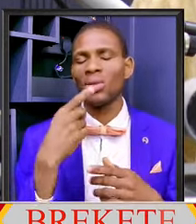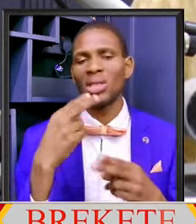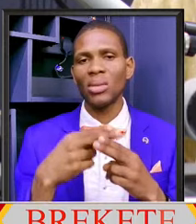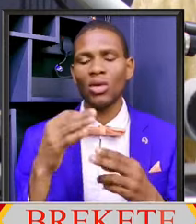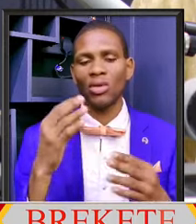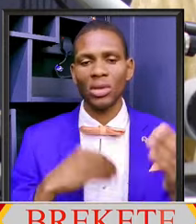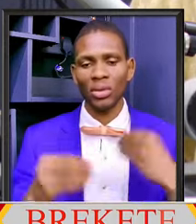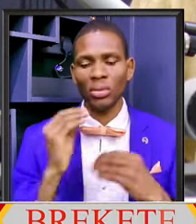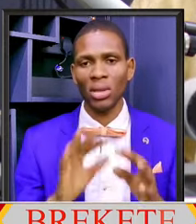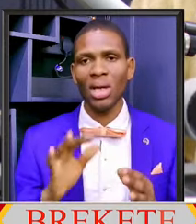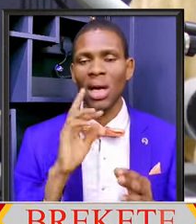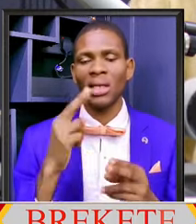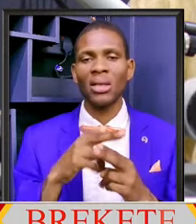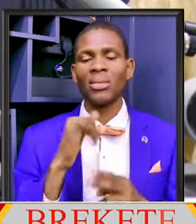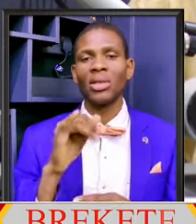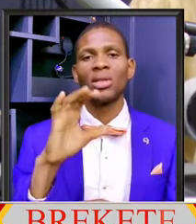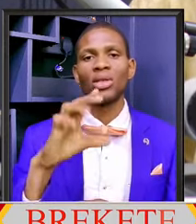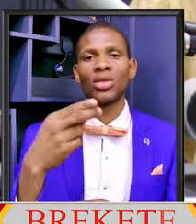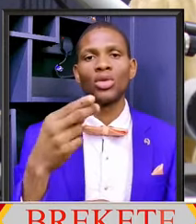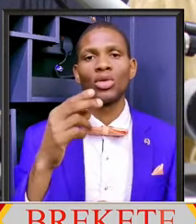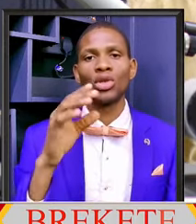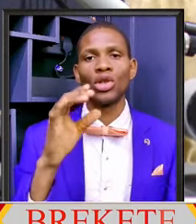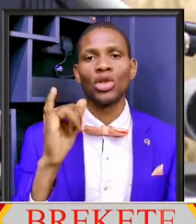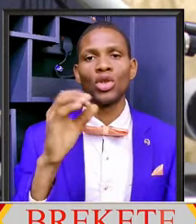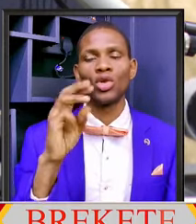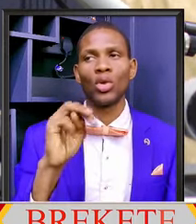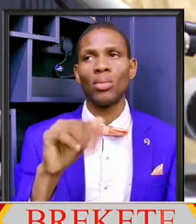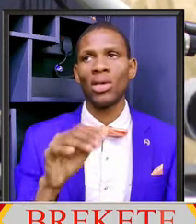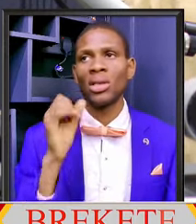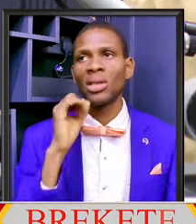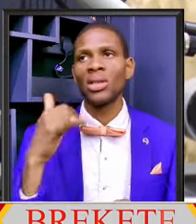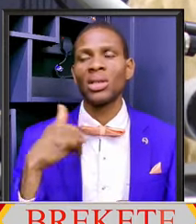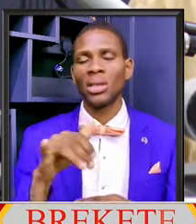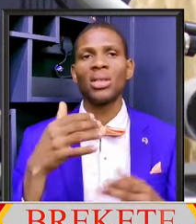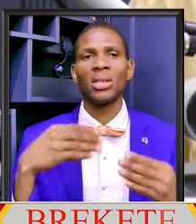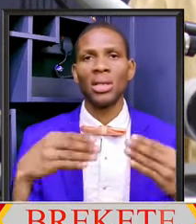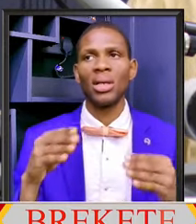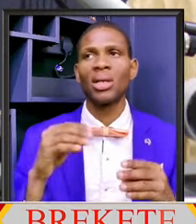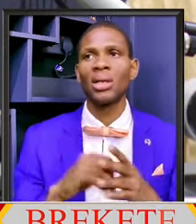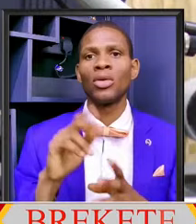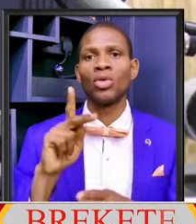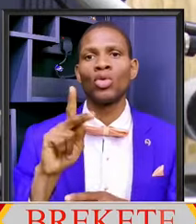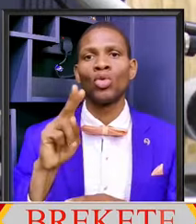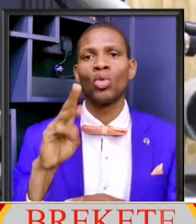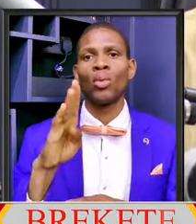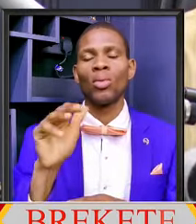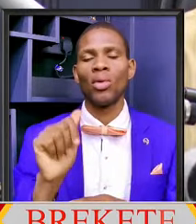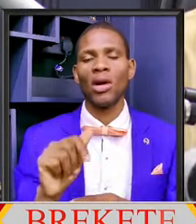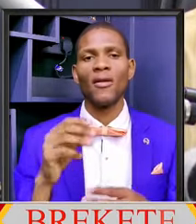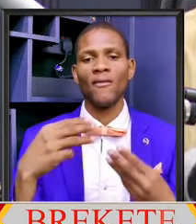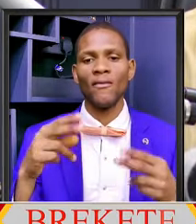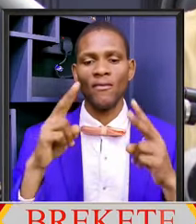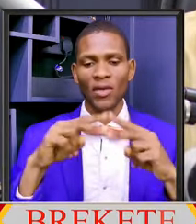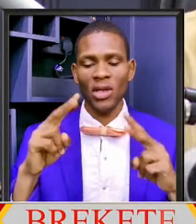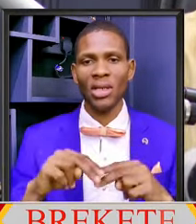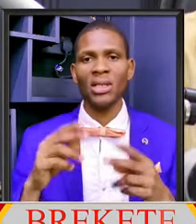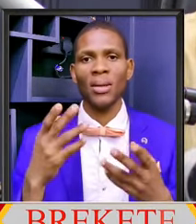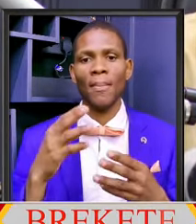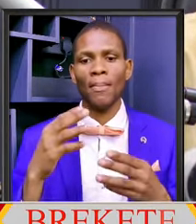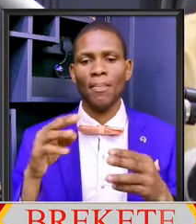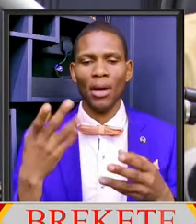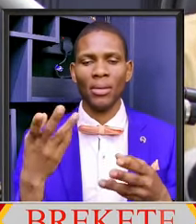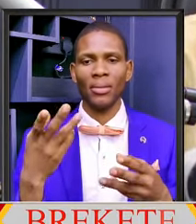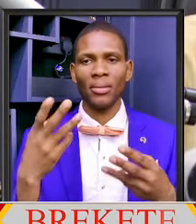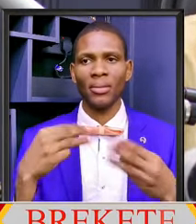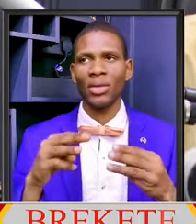customer? Chioma. Her name is Chioma. Where Chioma dey now? She's still selling in Kubwa Village Market, sir. Now, you don't ever